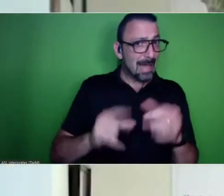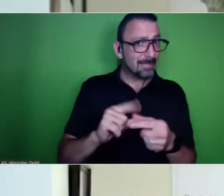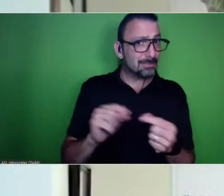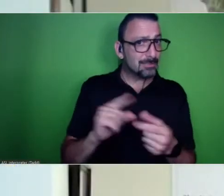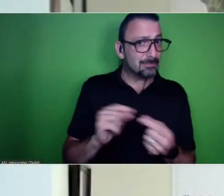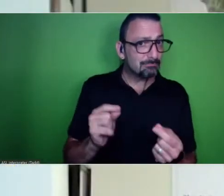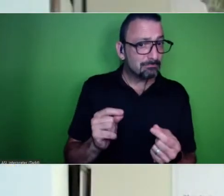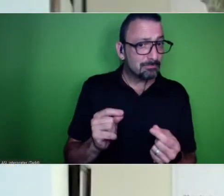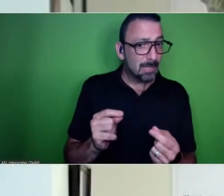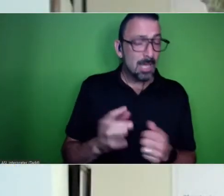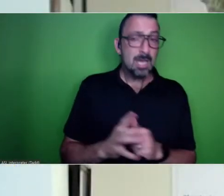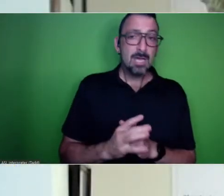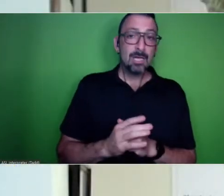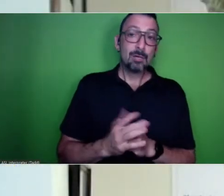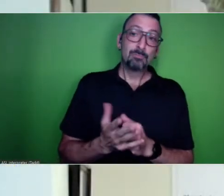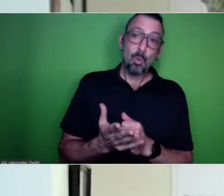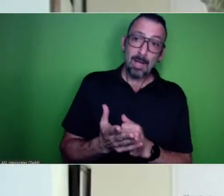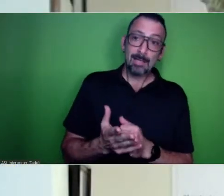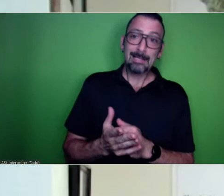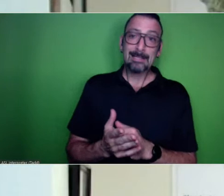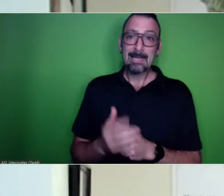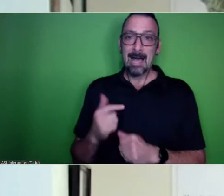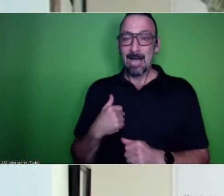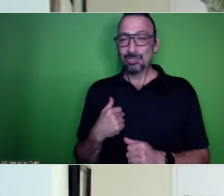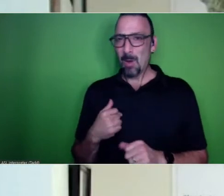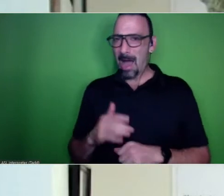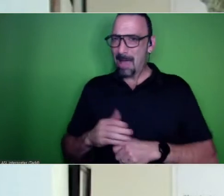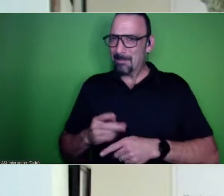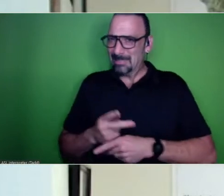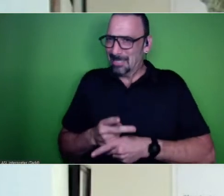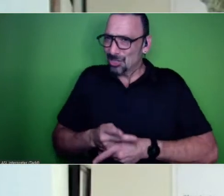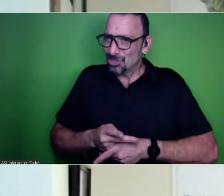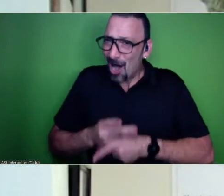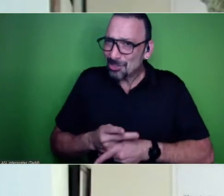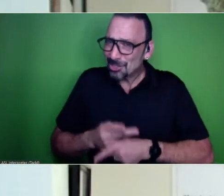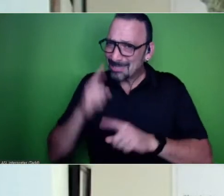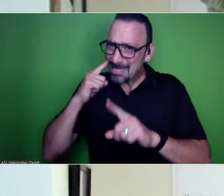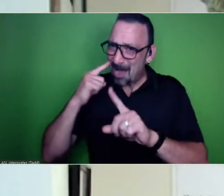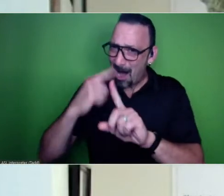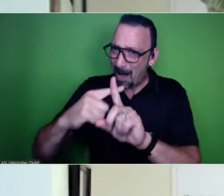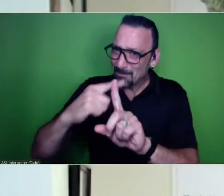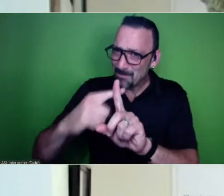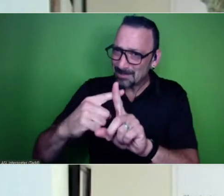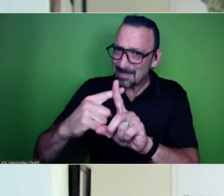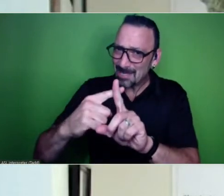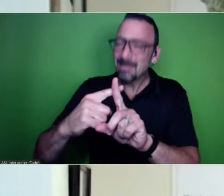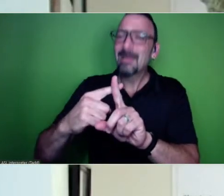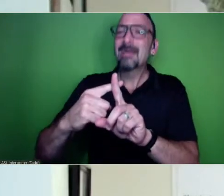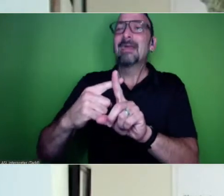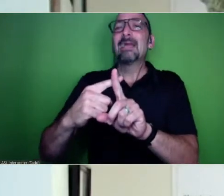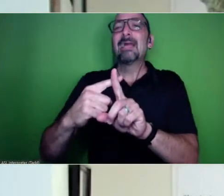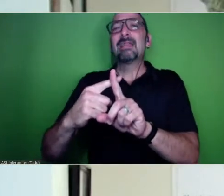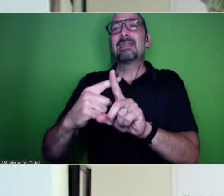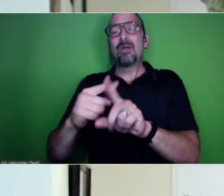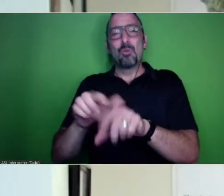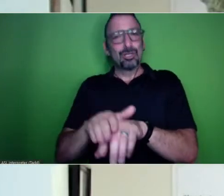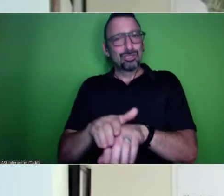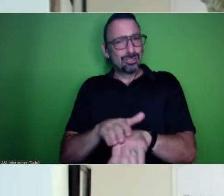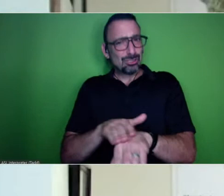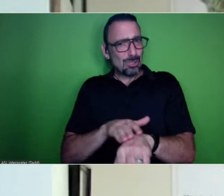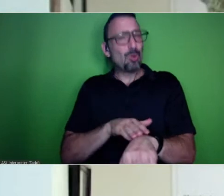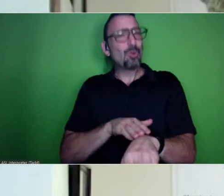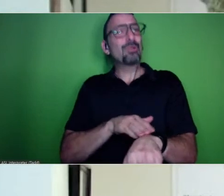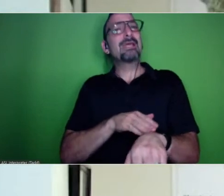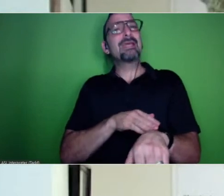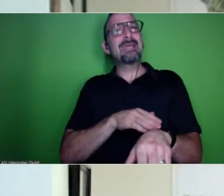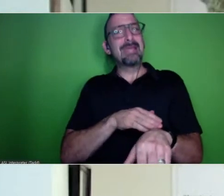Well, like I said, I'm cautiously optimistic that we are coming slowly away from the